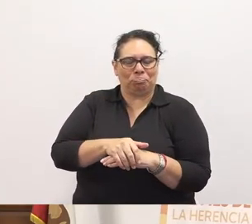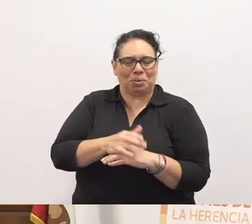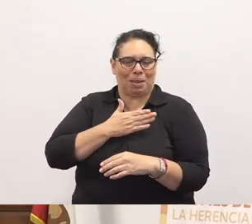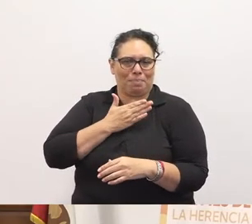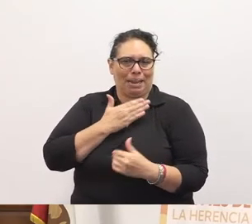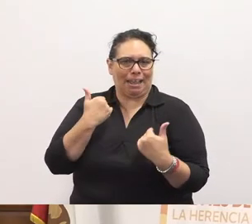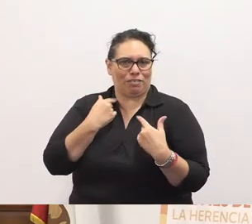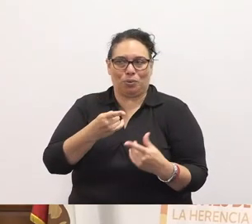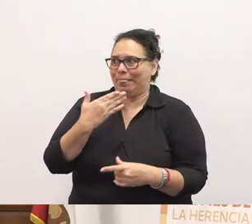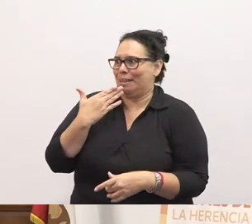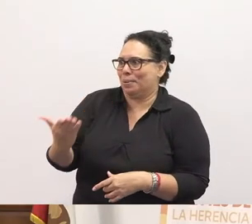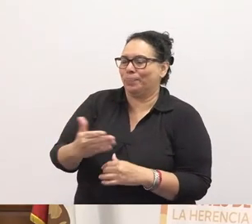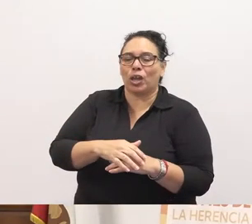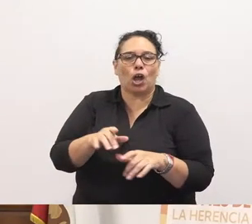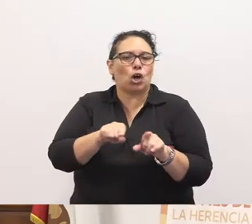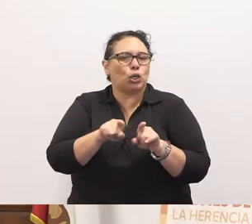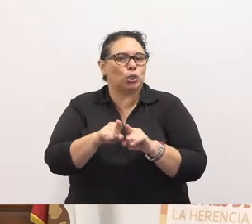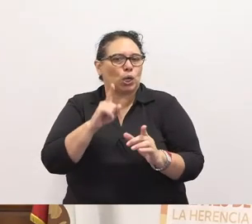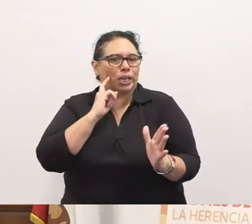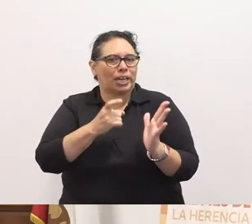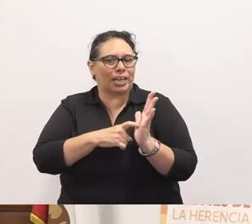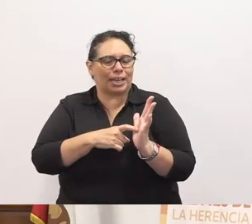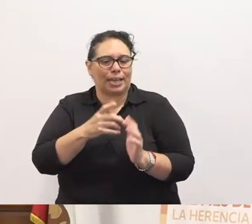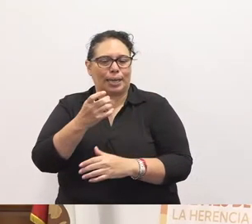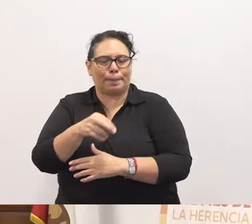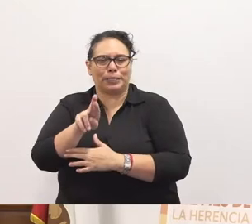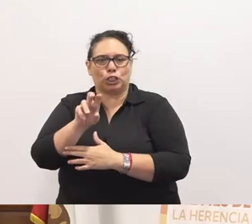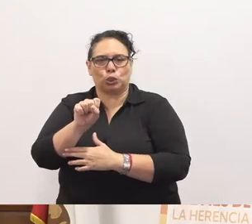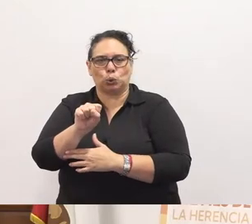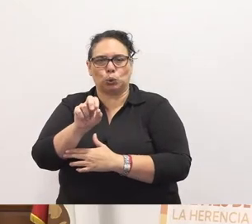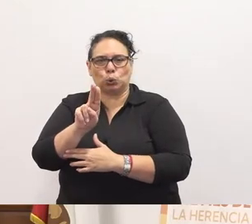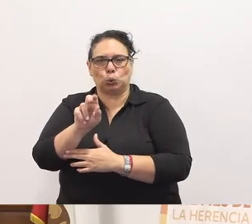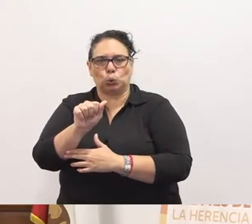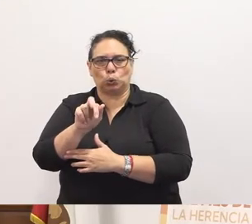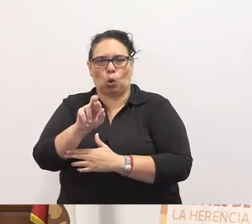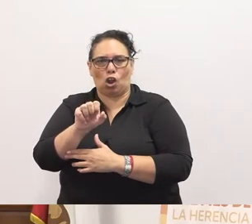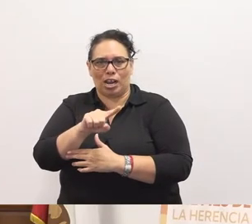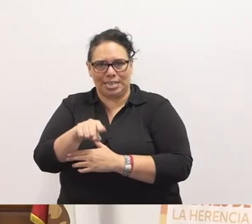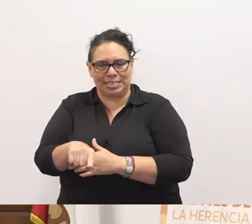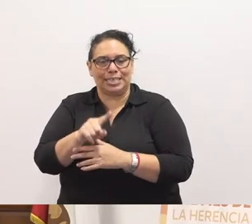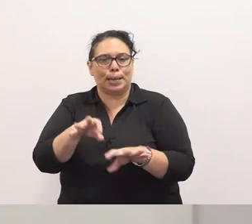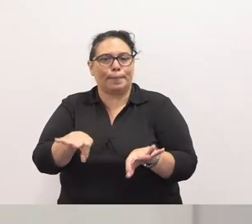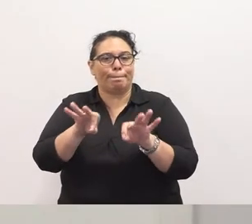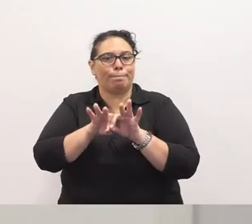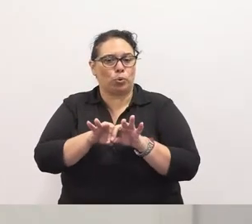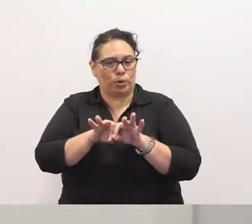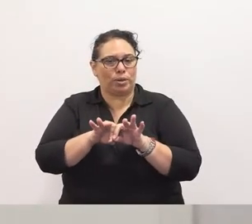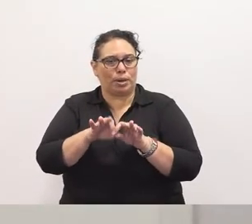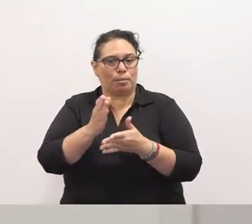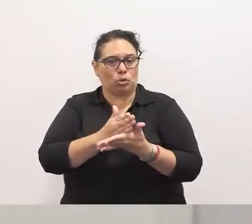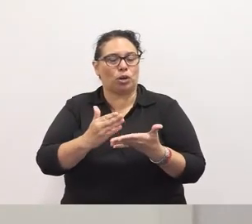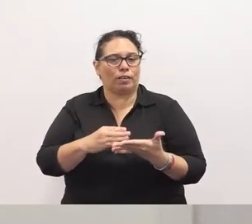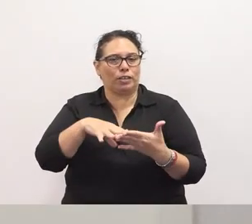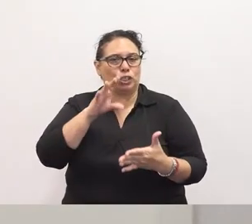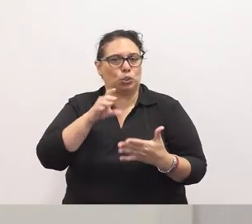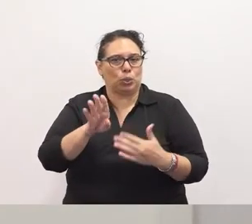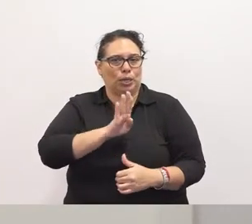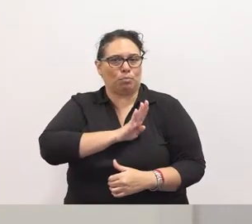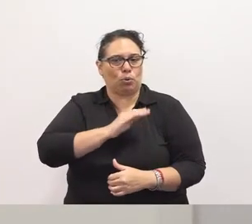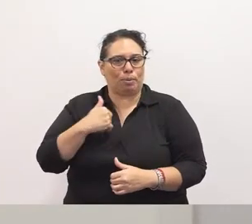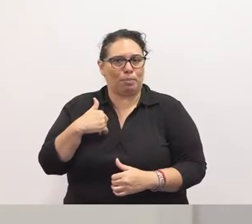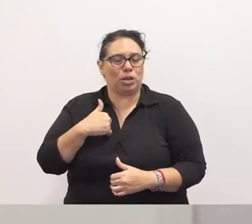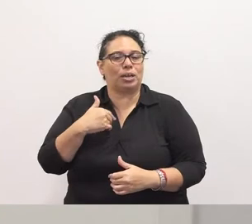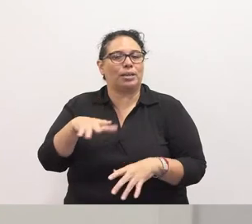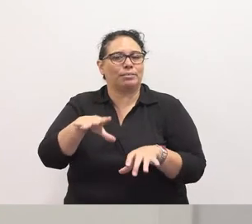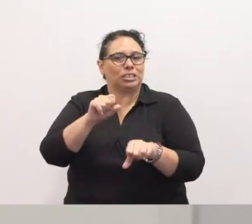have you. Thank you. Also want to acknowledge Mr. Suarez, who is a very important part of the onboarding process for a student board member,